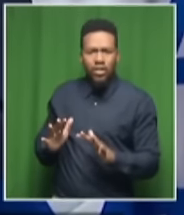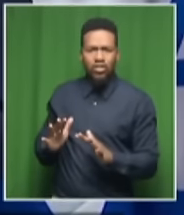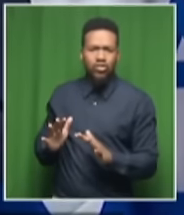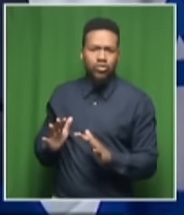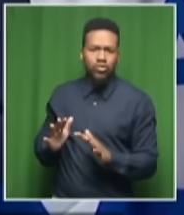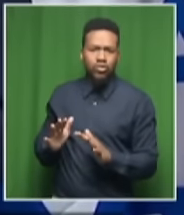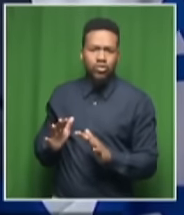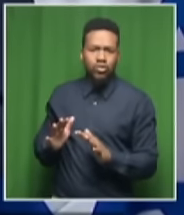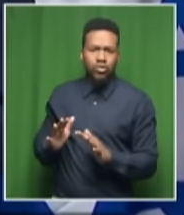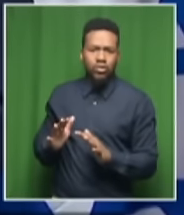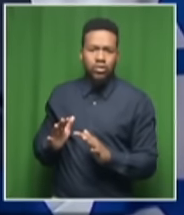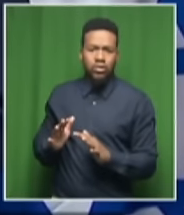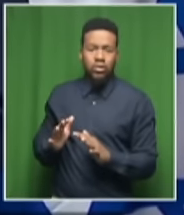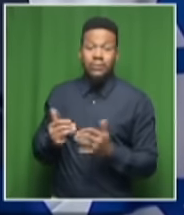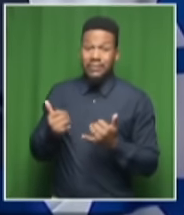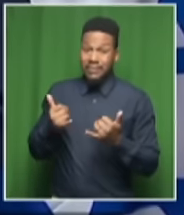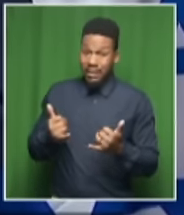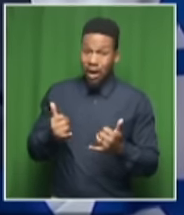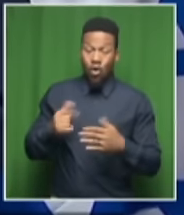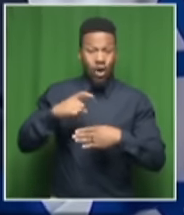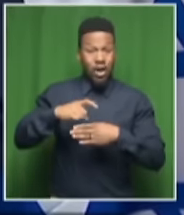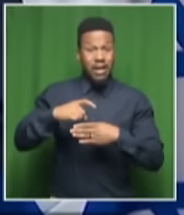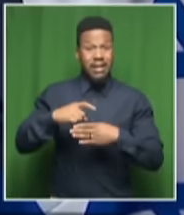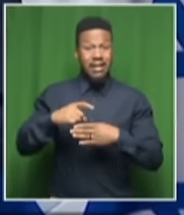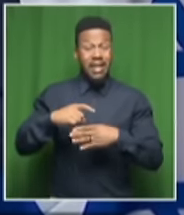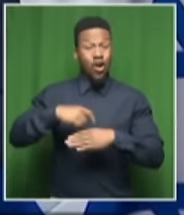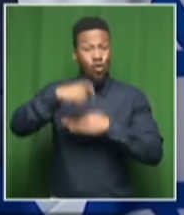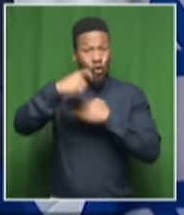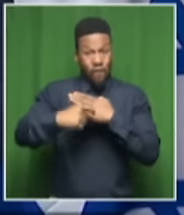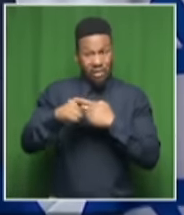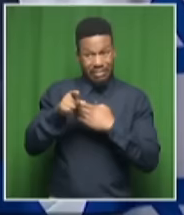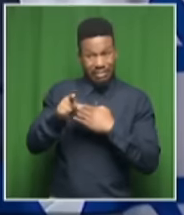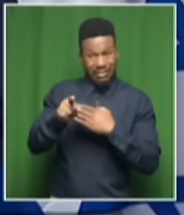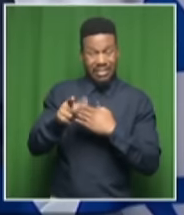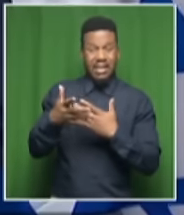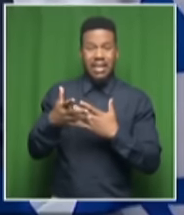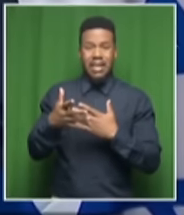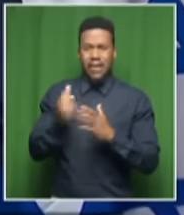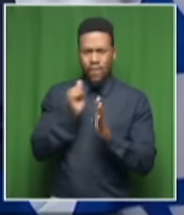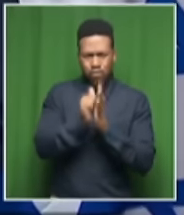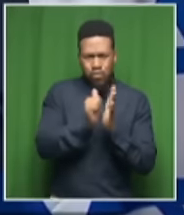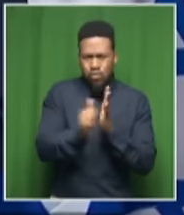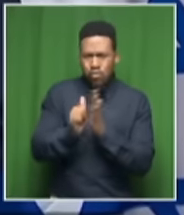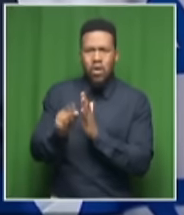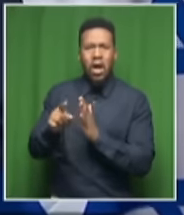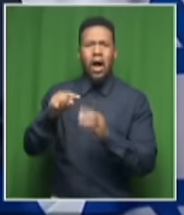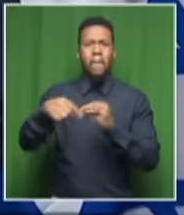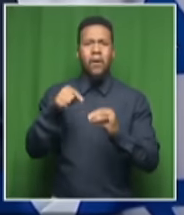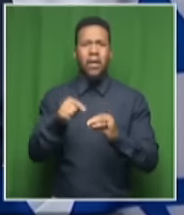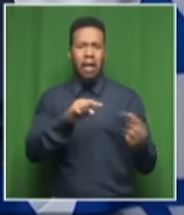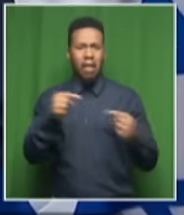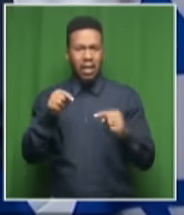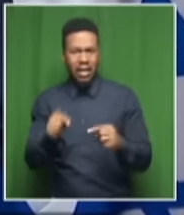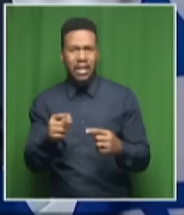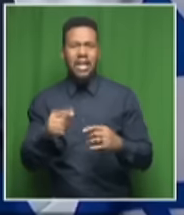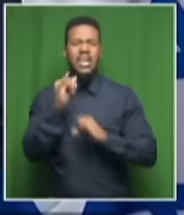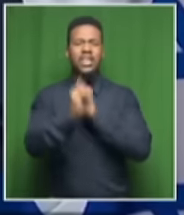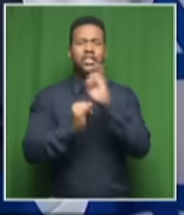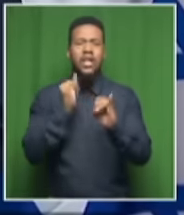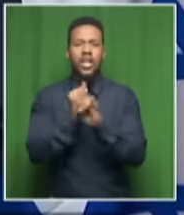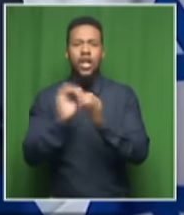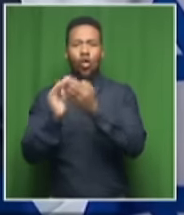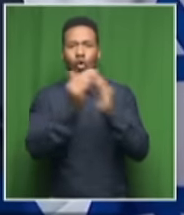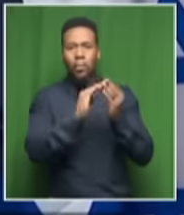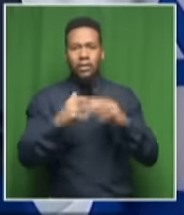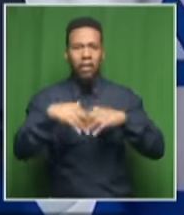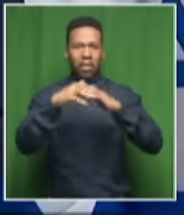people. The Convention Against Genocide was enacted by the international community following the worst